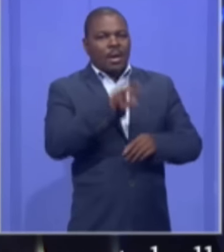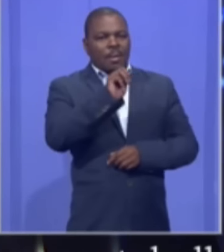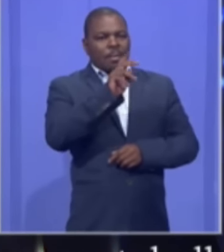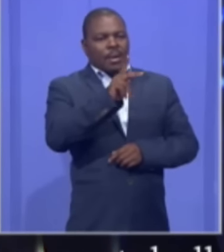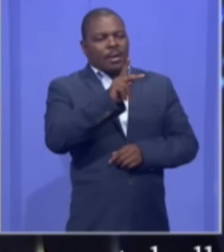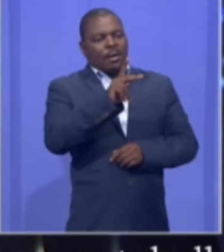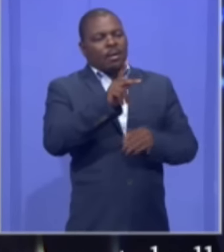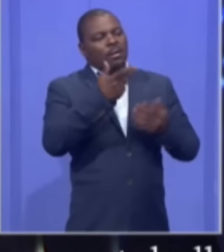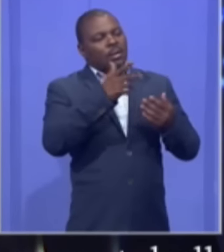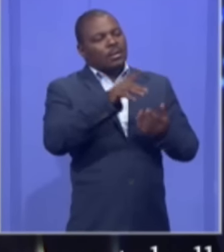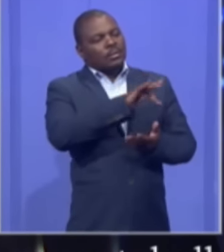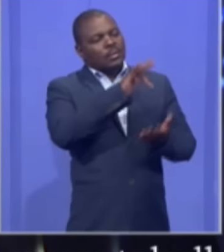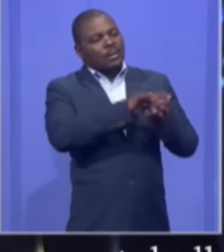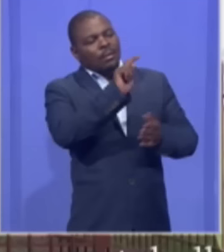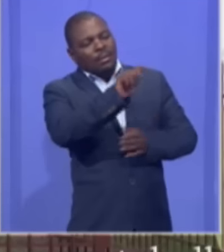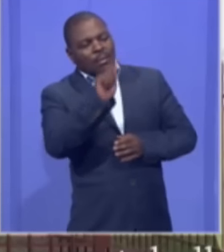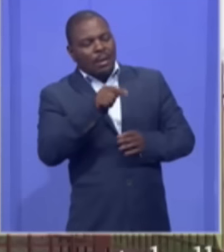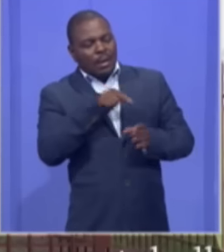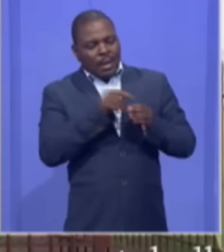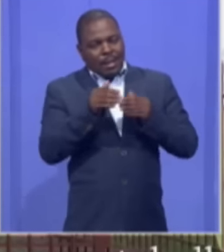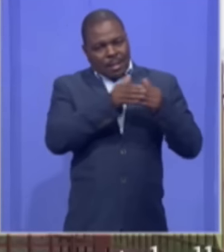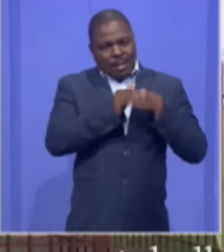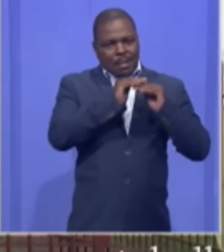Umkhonto wesizwe.